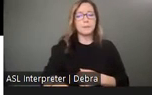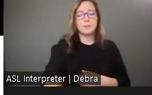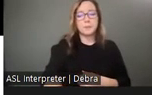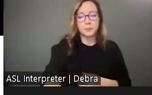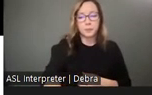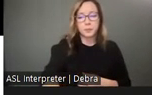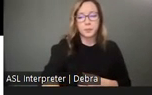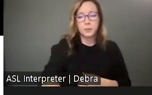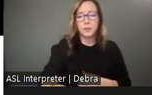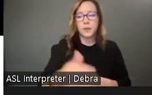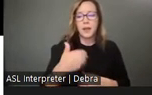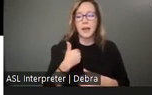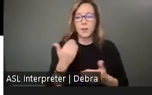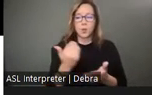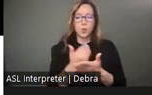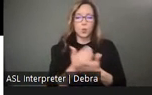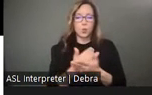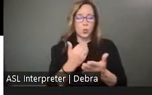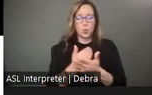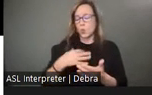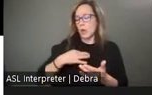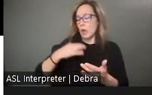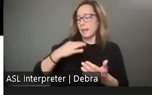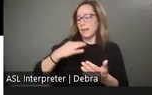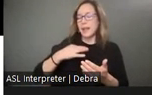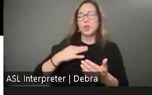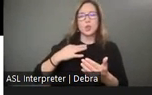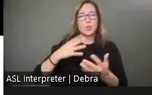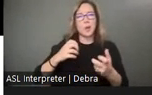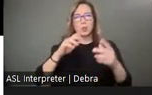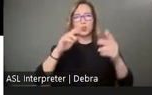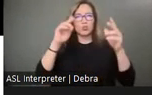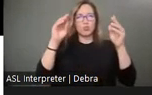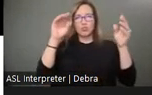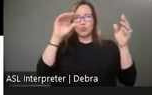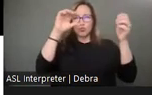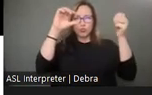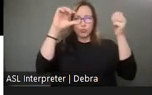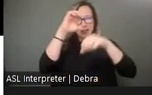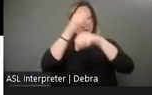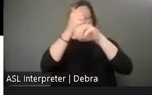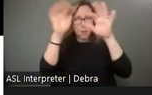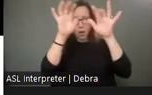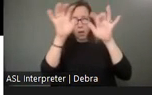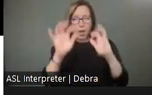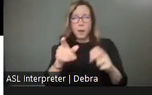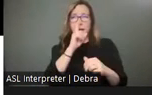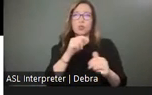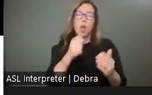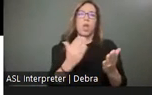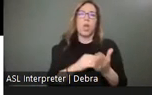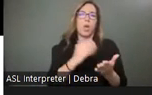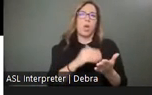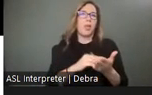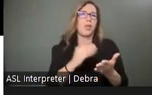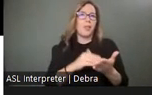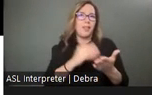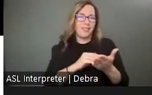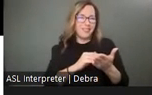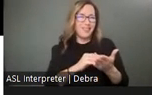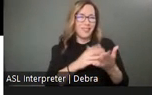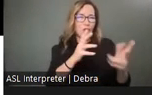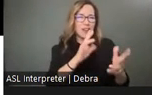new application. And part of that is we want to make sure that you all are not repeating the elements that you've already put in your disaster